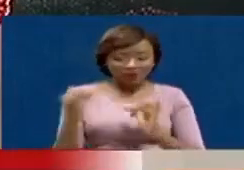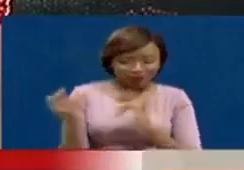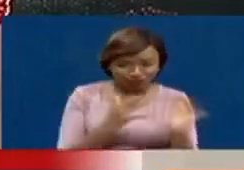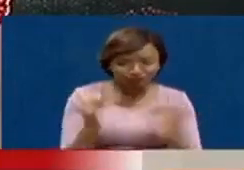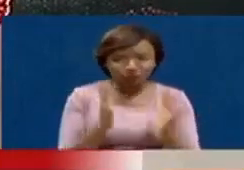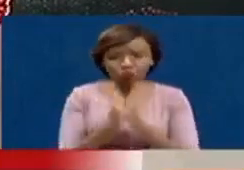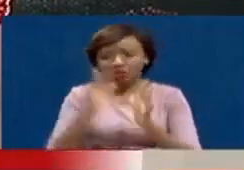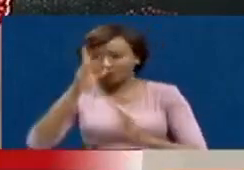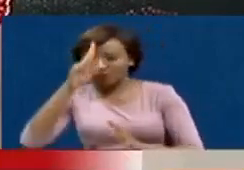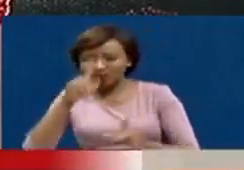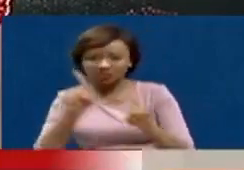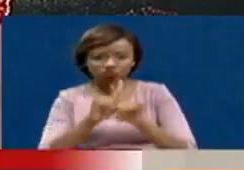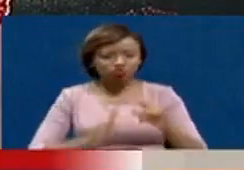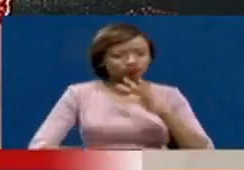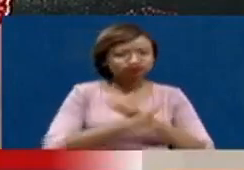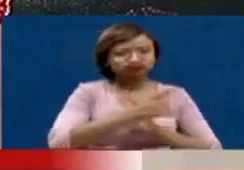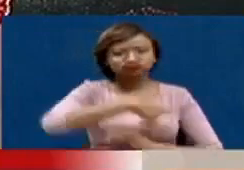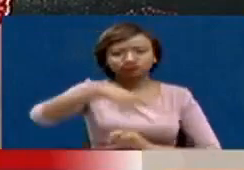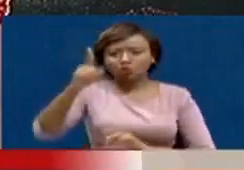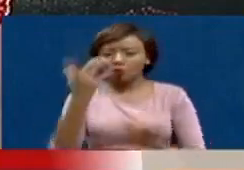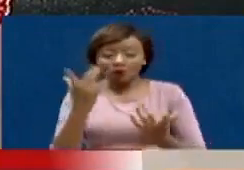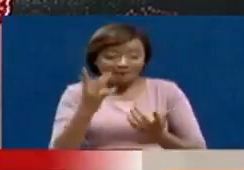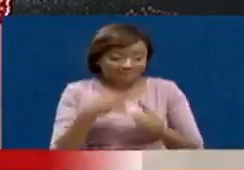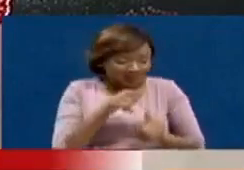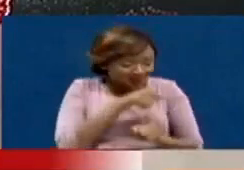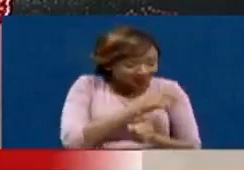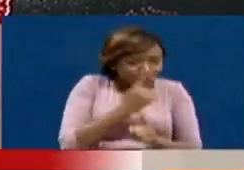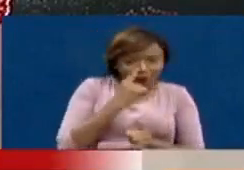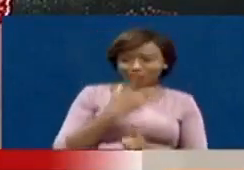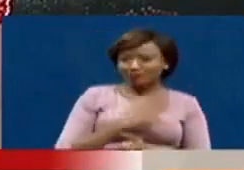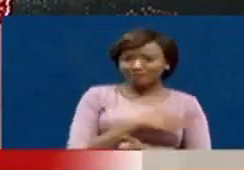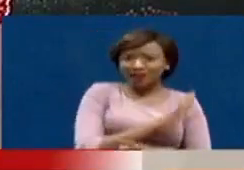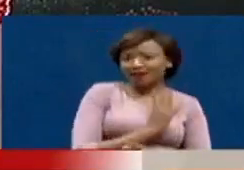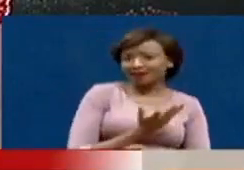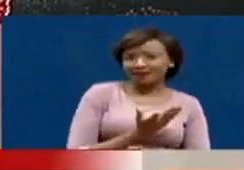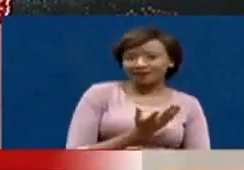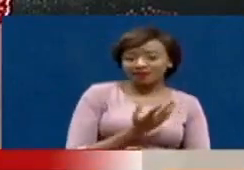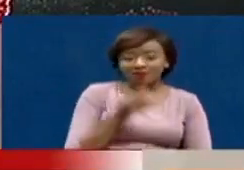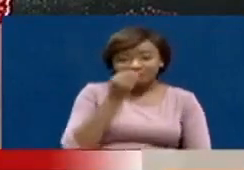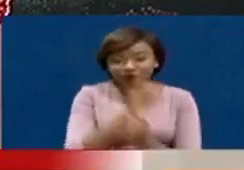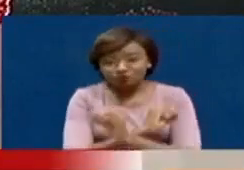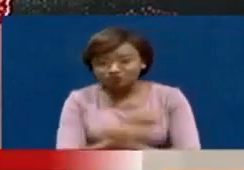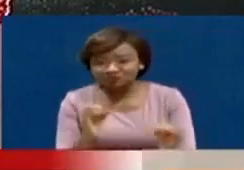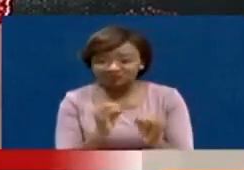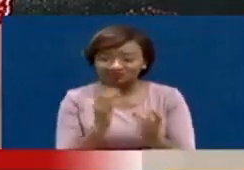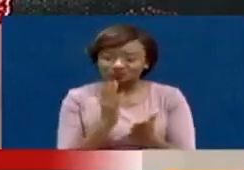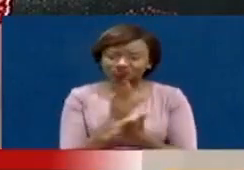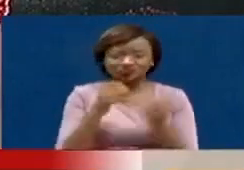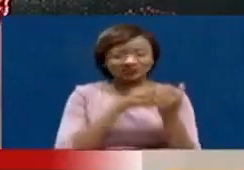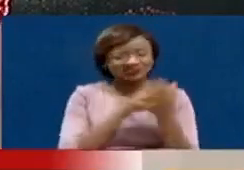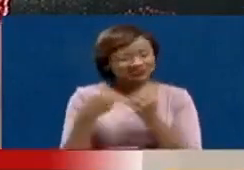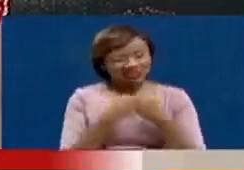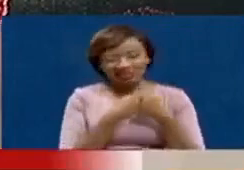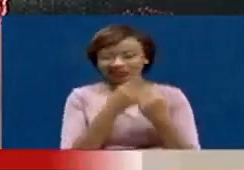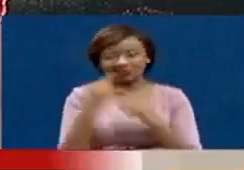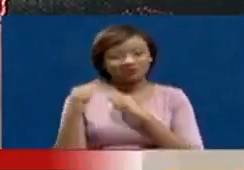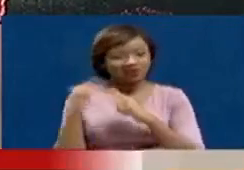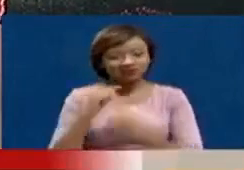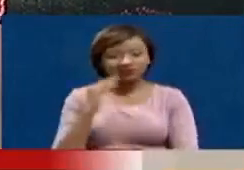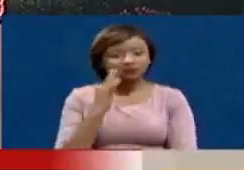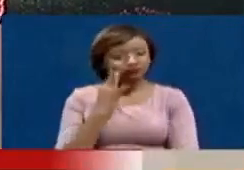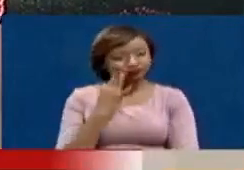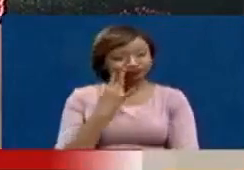police officers, forced eviction from places they know to be their homes, to lack of food being situations they have to contend with every